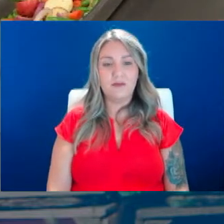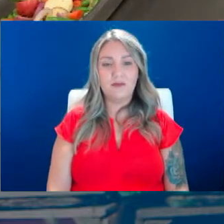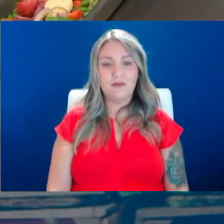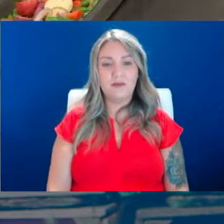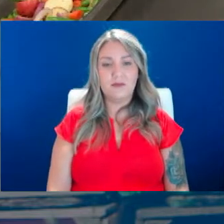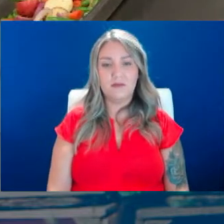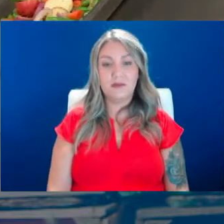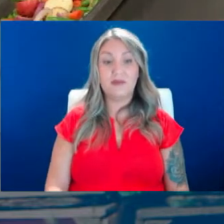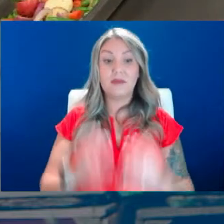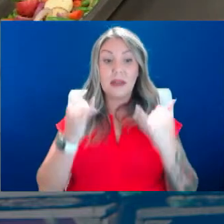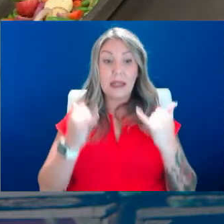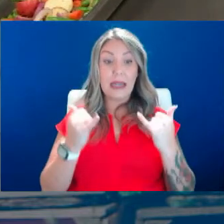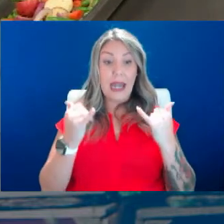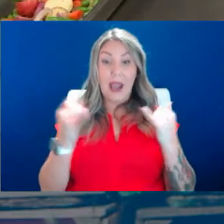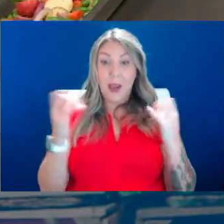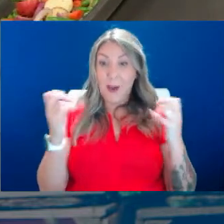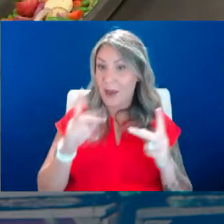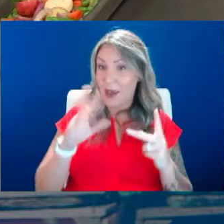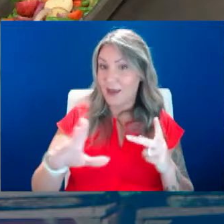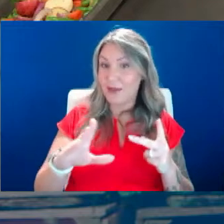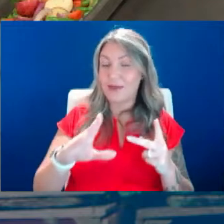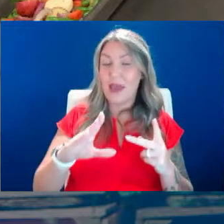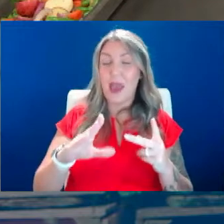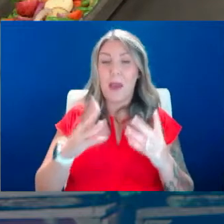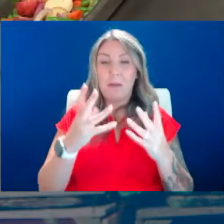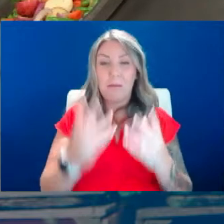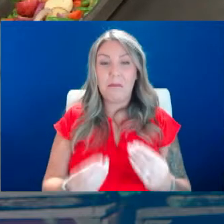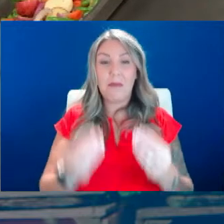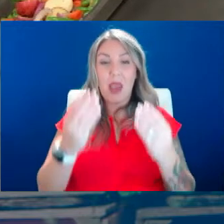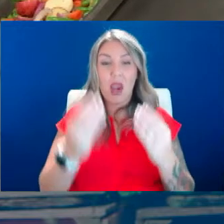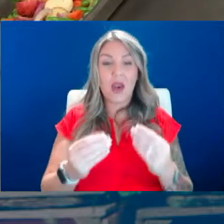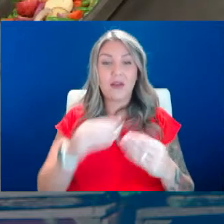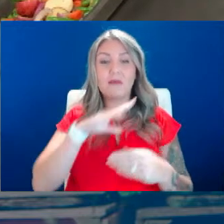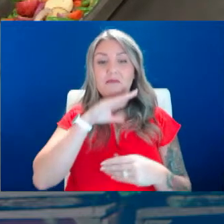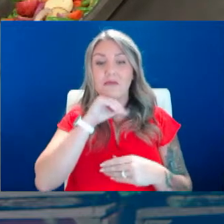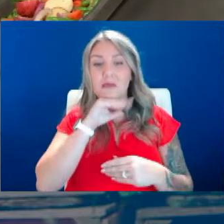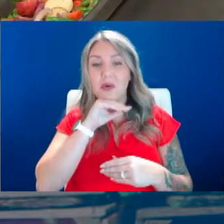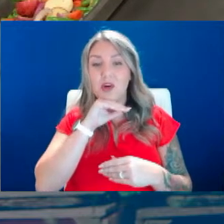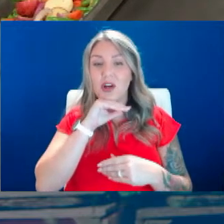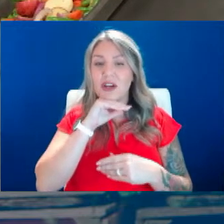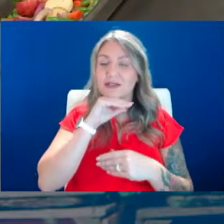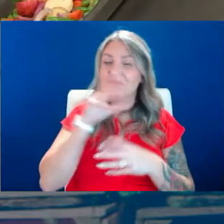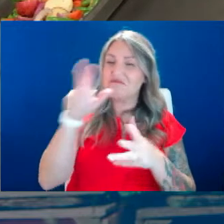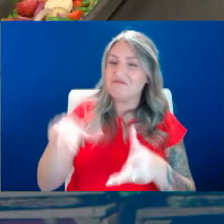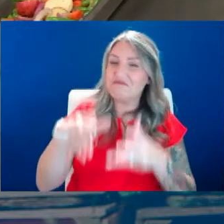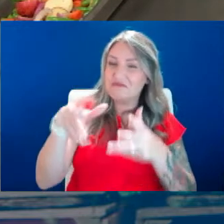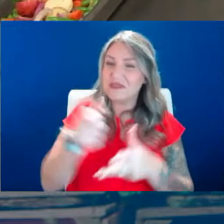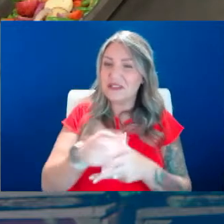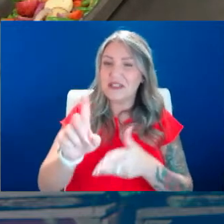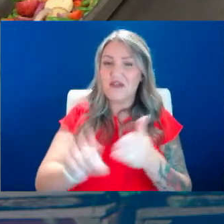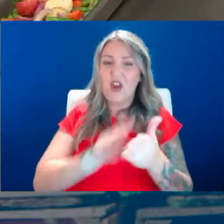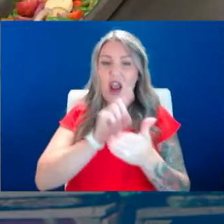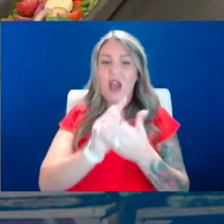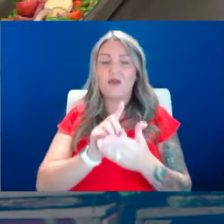Now we're going to get back to that marinated pork. It's been sitting there for a good several hours. Let that marinade really, really soak